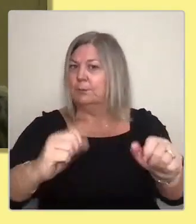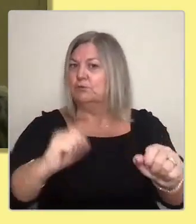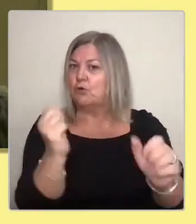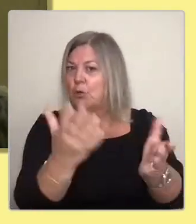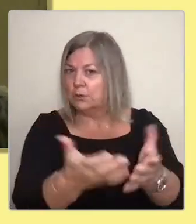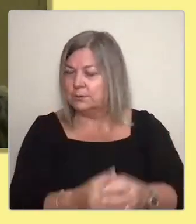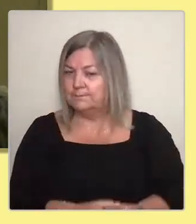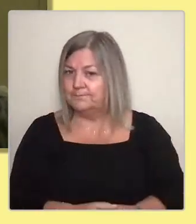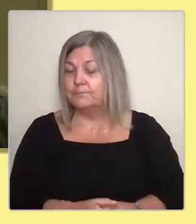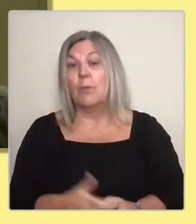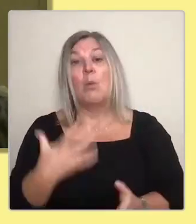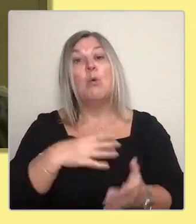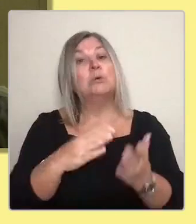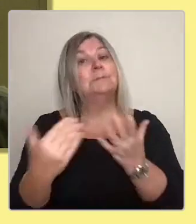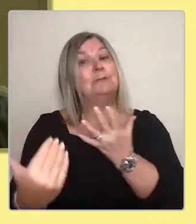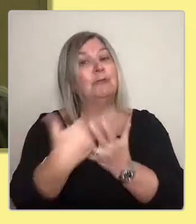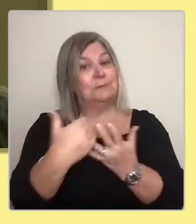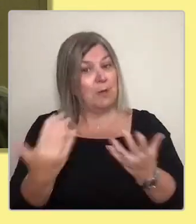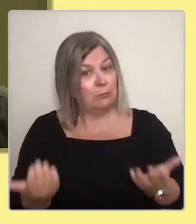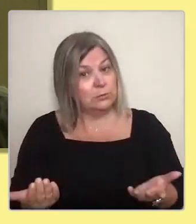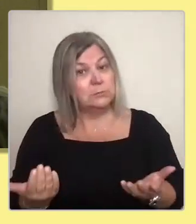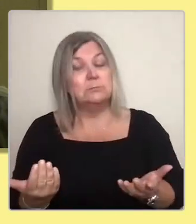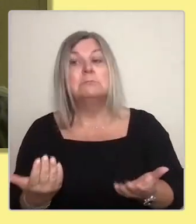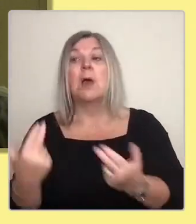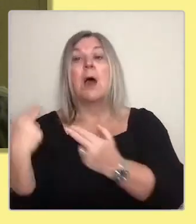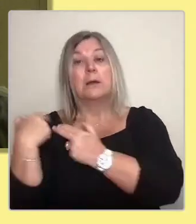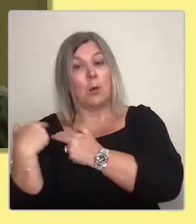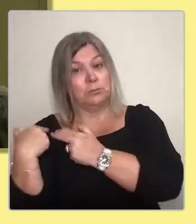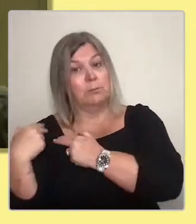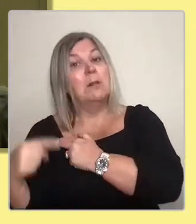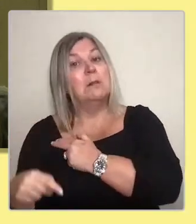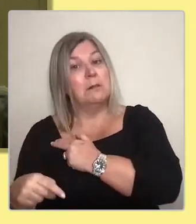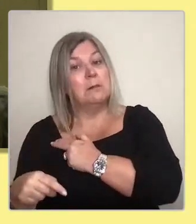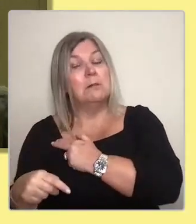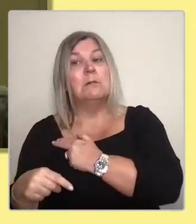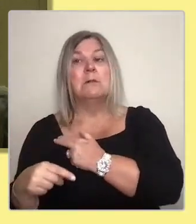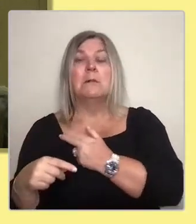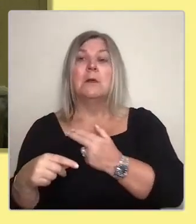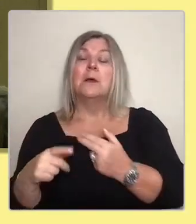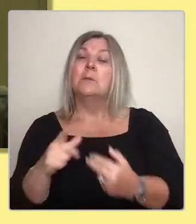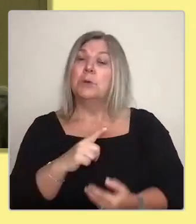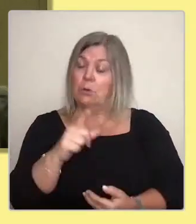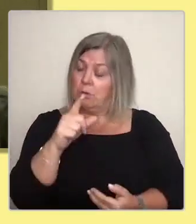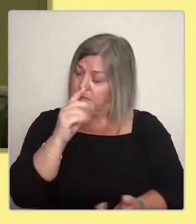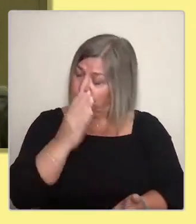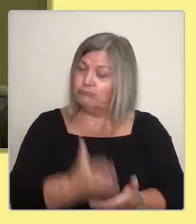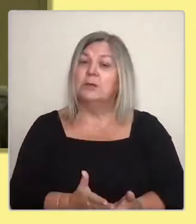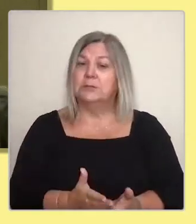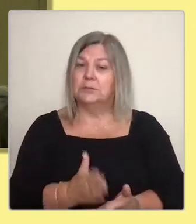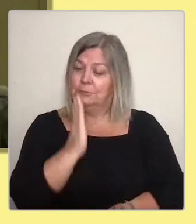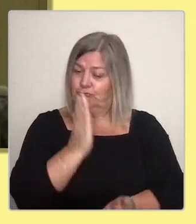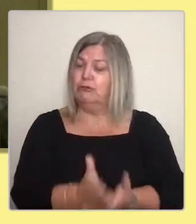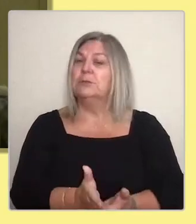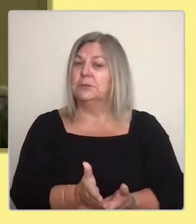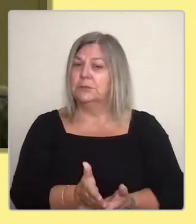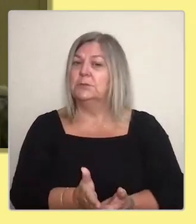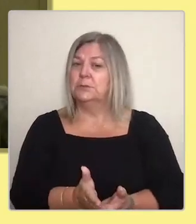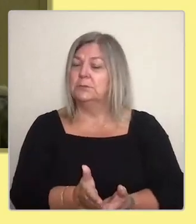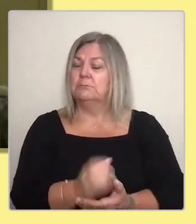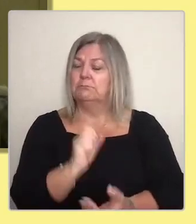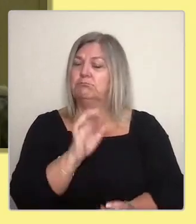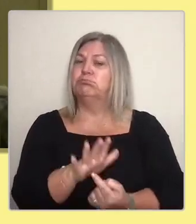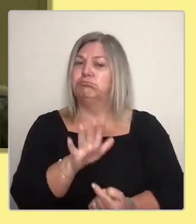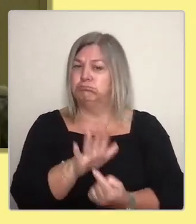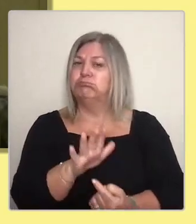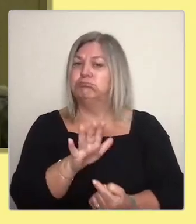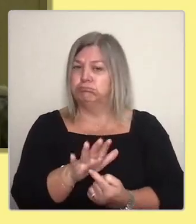as accountable as we possibly can be, because trust in government is very, very important. And with